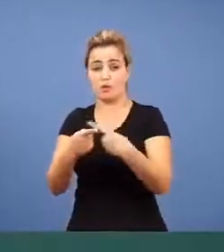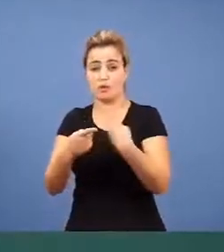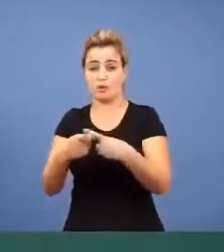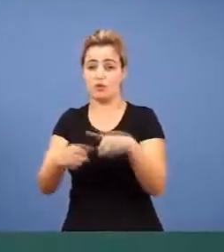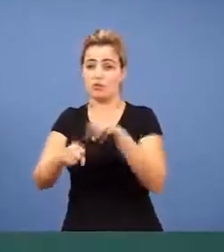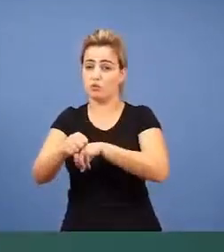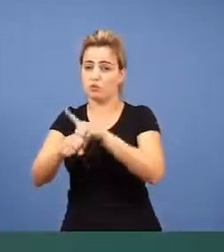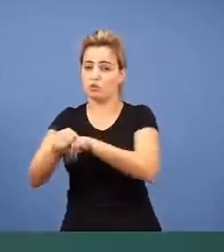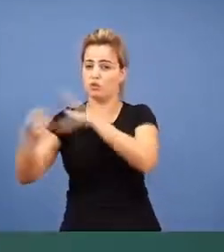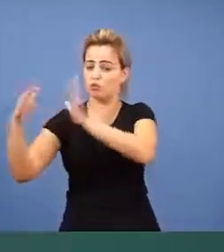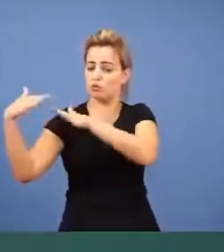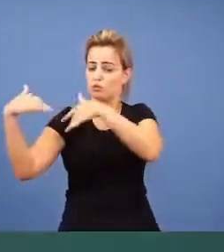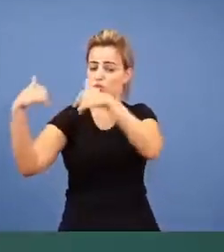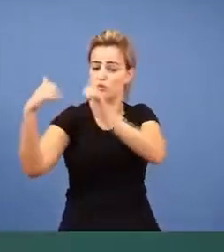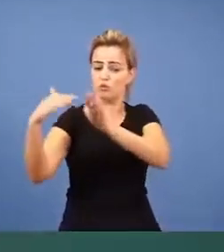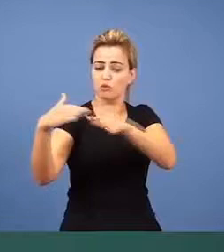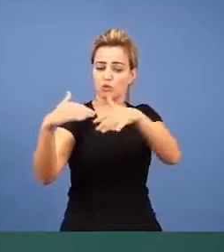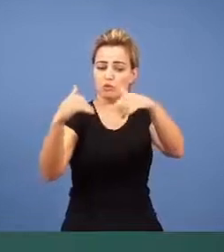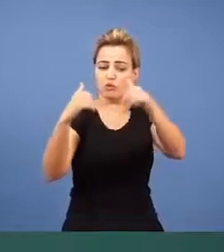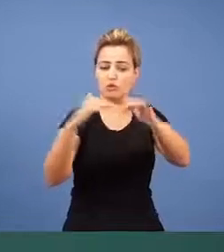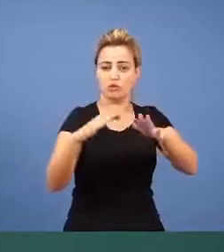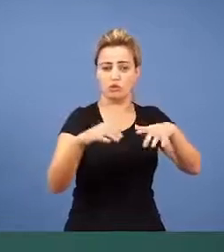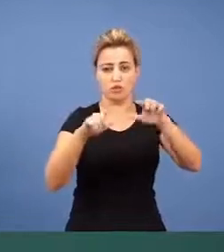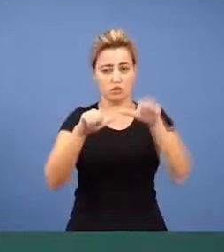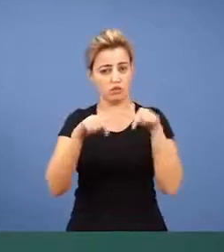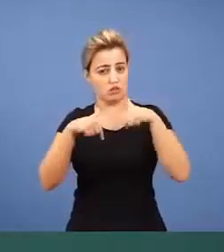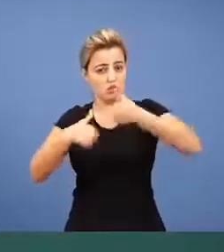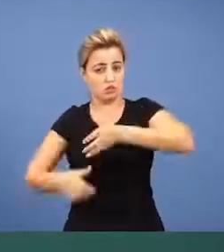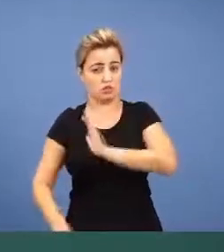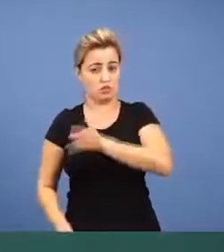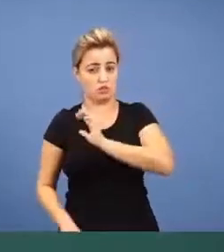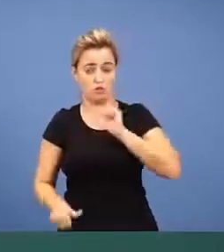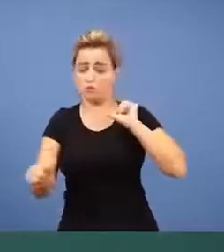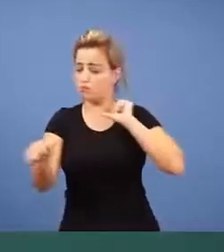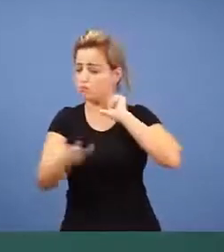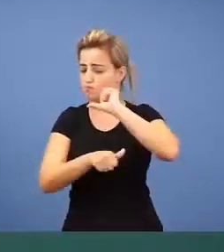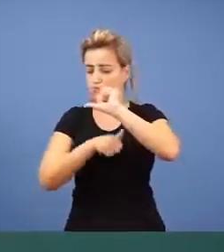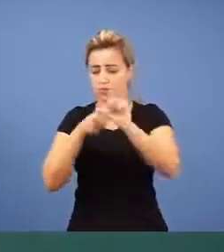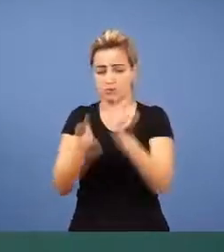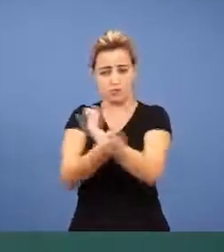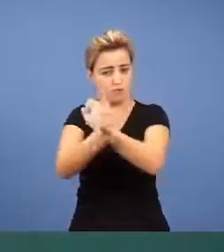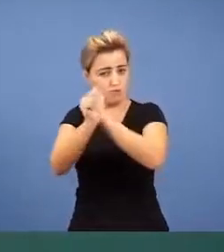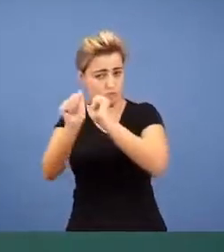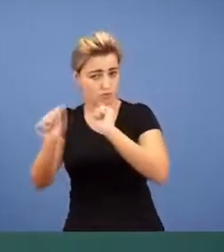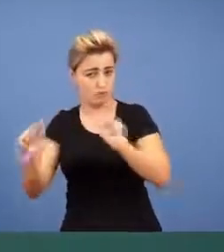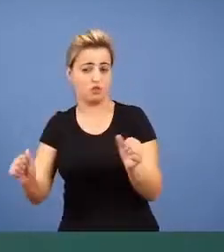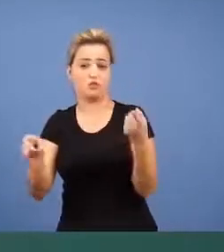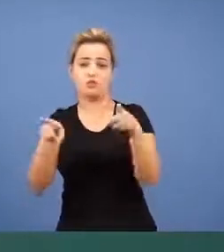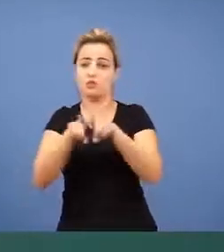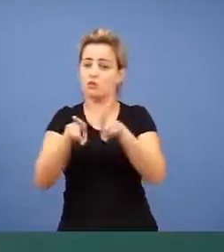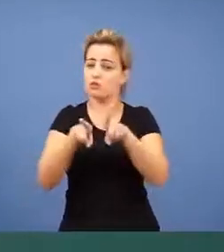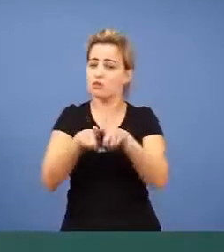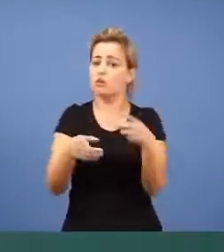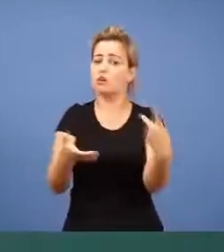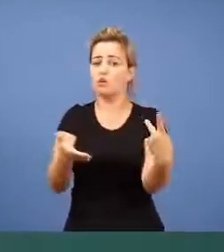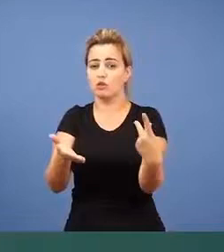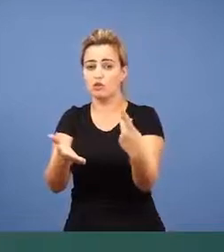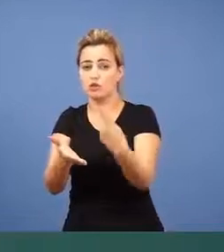the Lord was doing this afternoon. And when the angels touched on those couples, they were transformed because there was